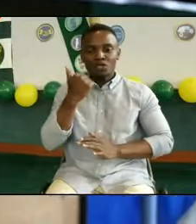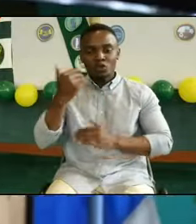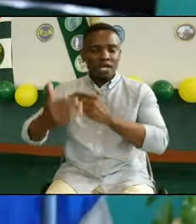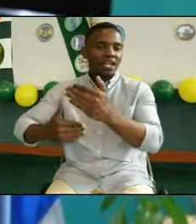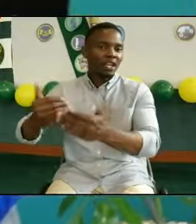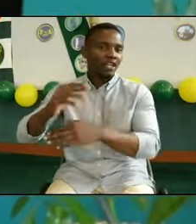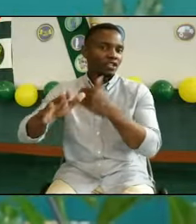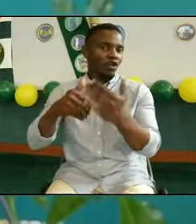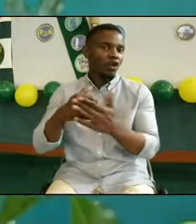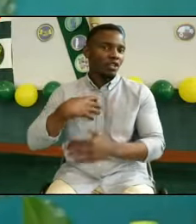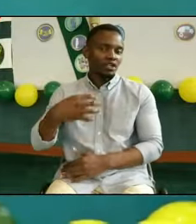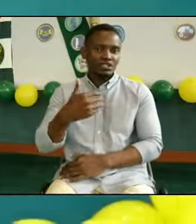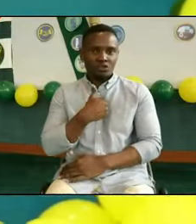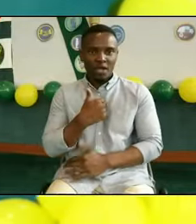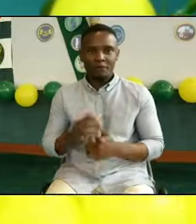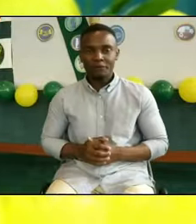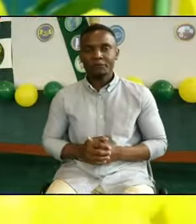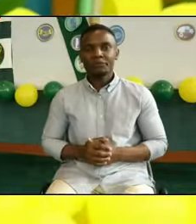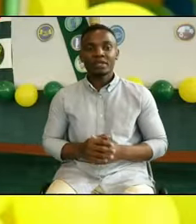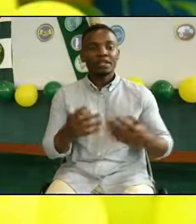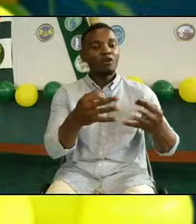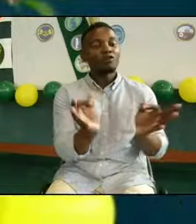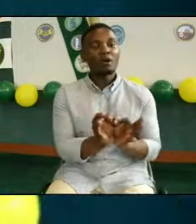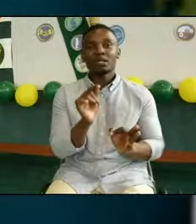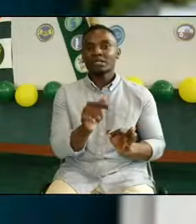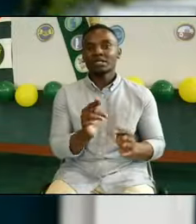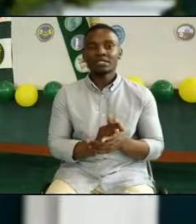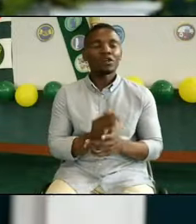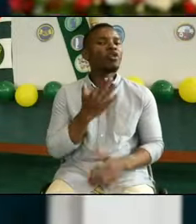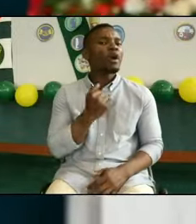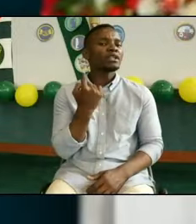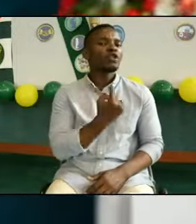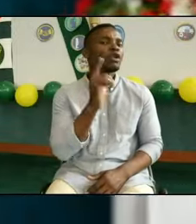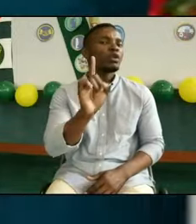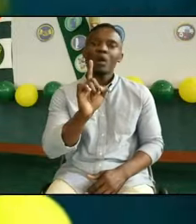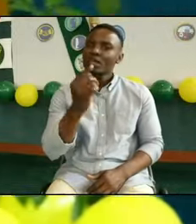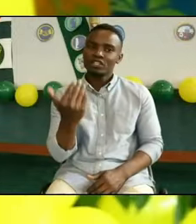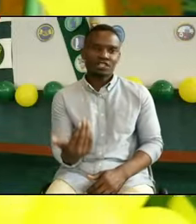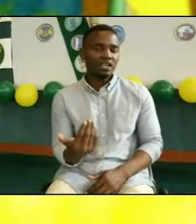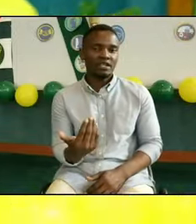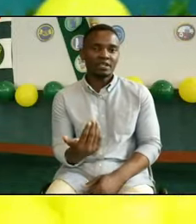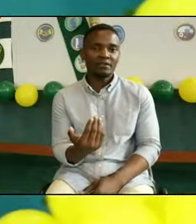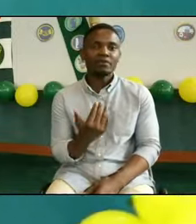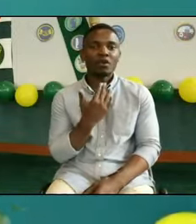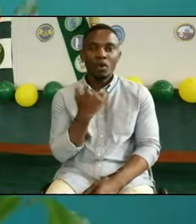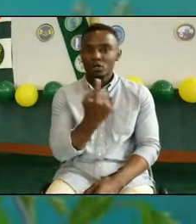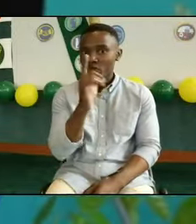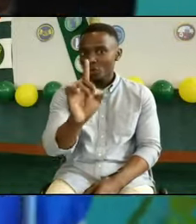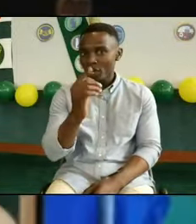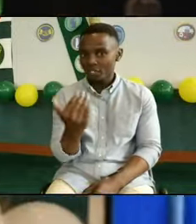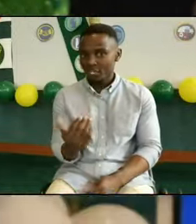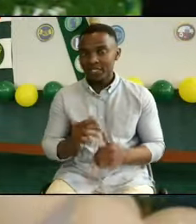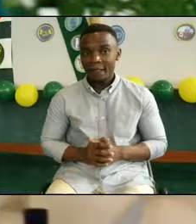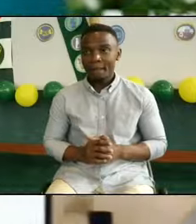blessings. I can say the family was just expecting one child. They were just expecting one child.